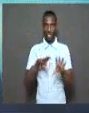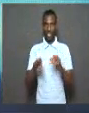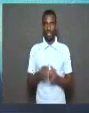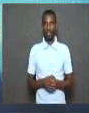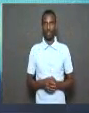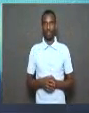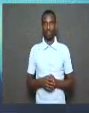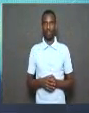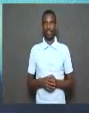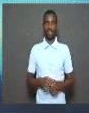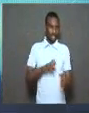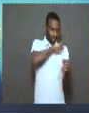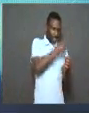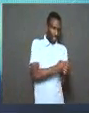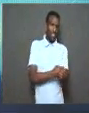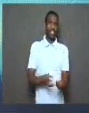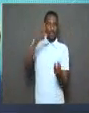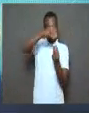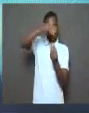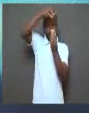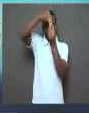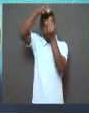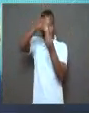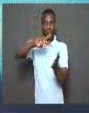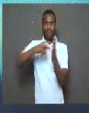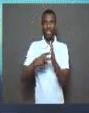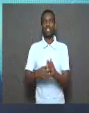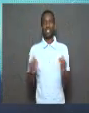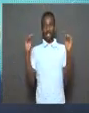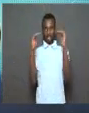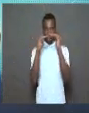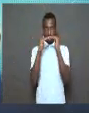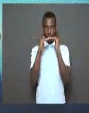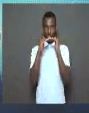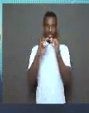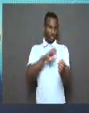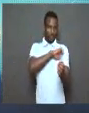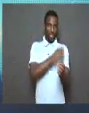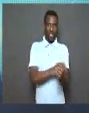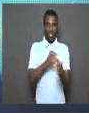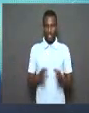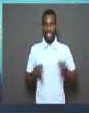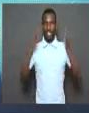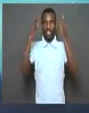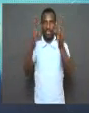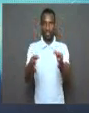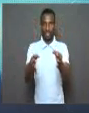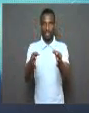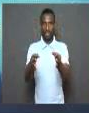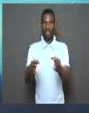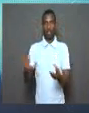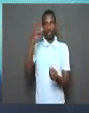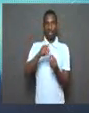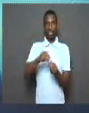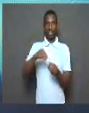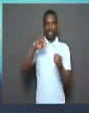Instead of an increase in energy being equal to energy transferred